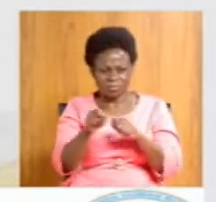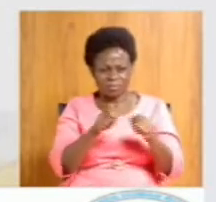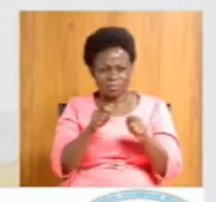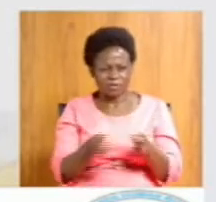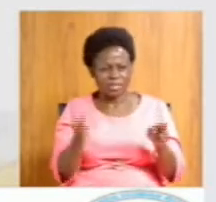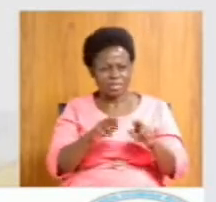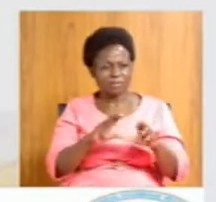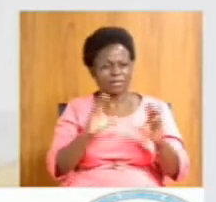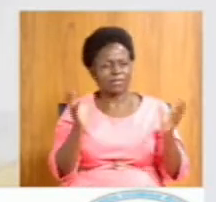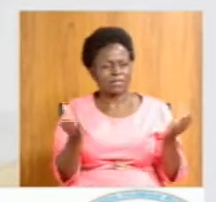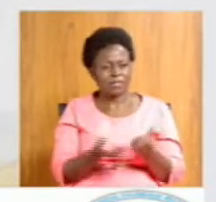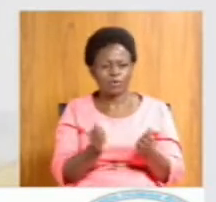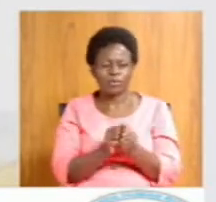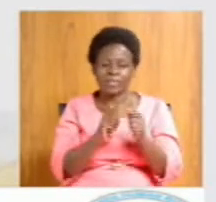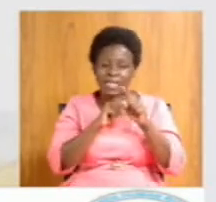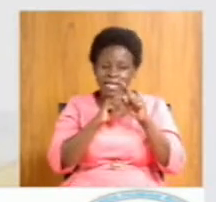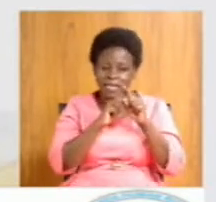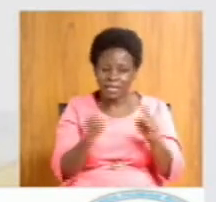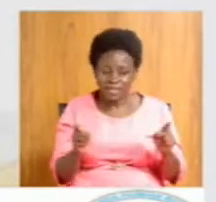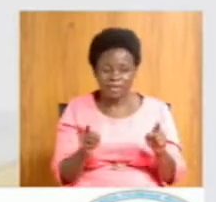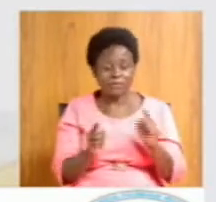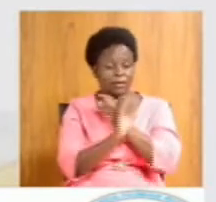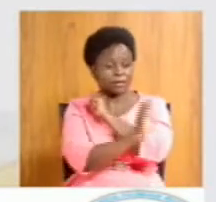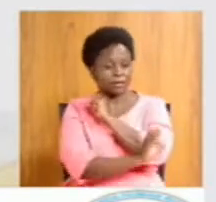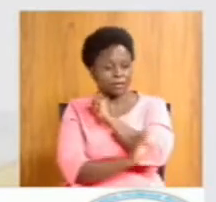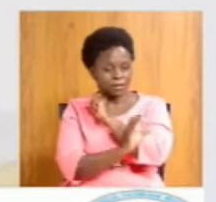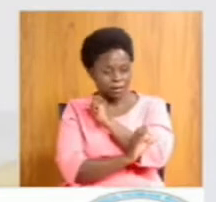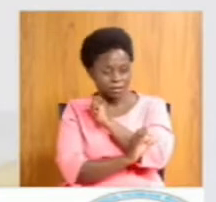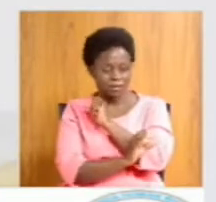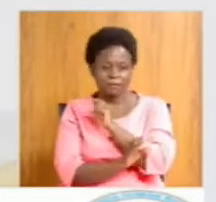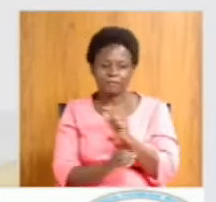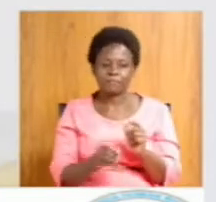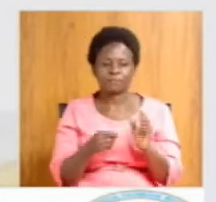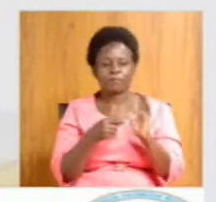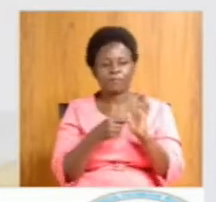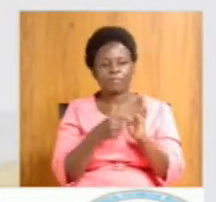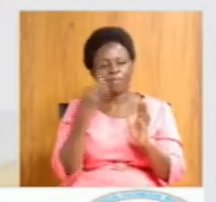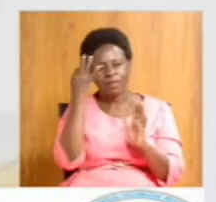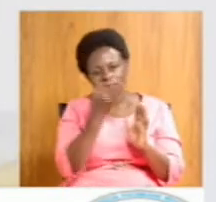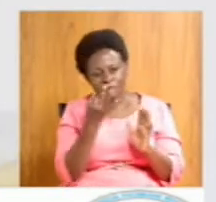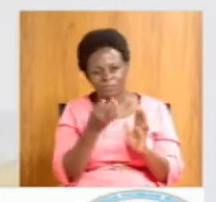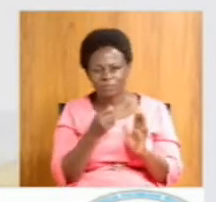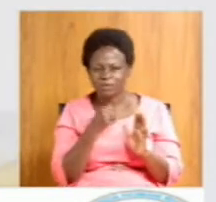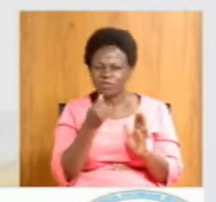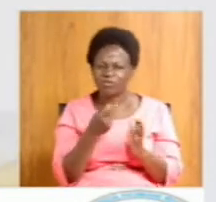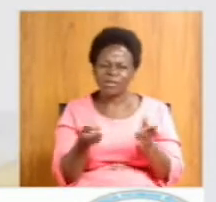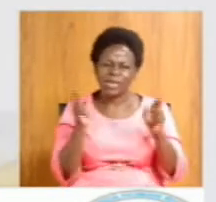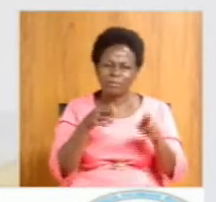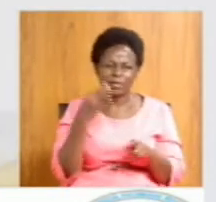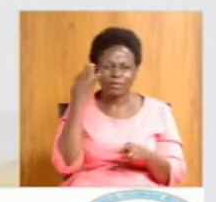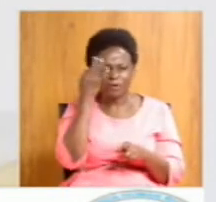taking place in the world with different countries and platforms such as Facebook and all. It's not only happening with